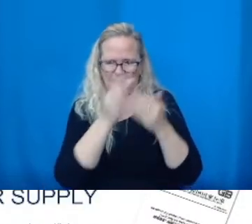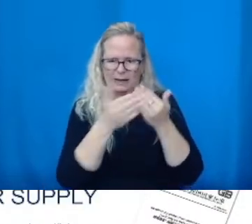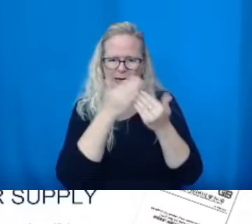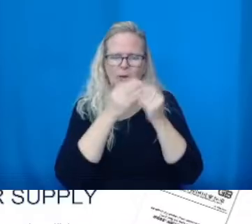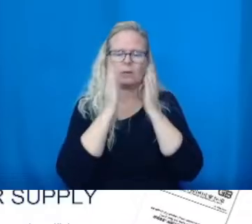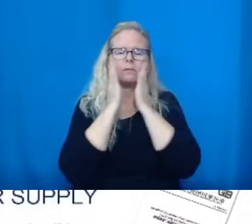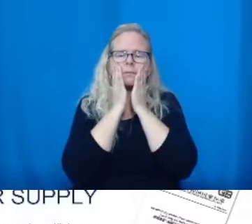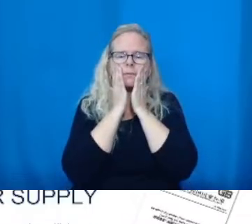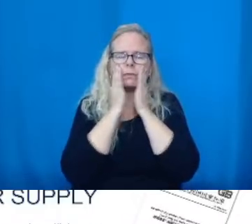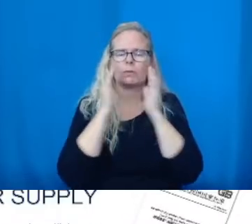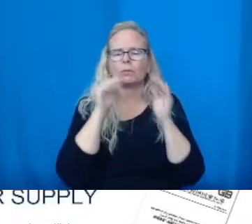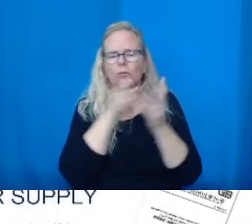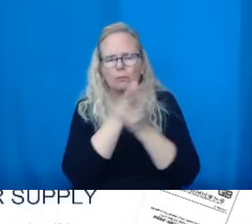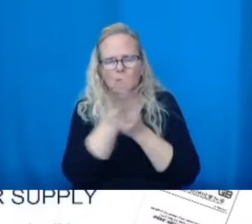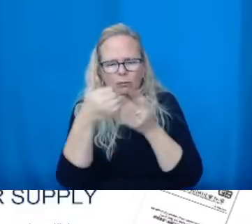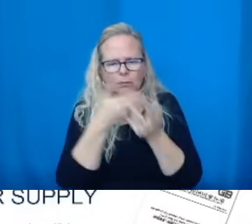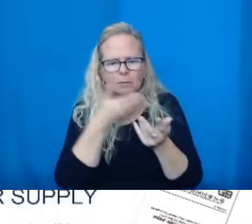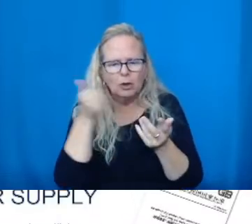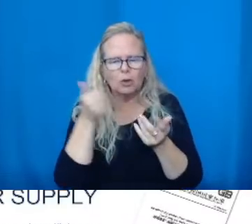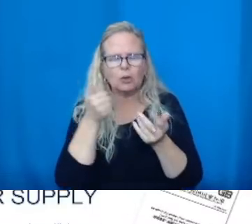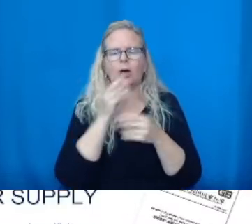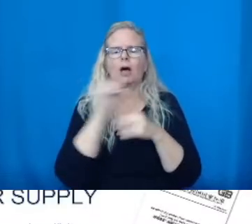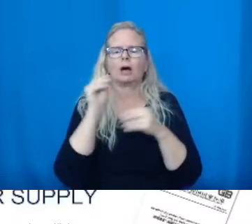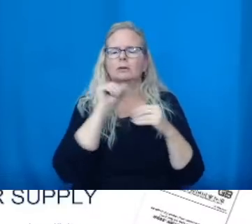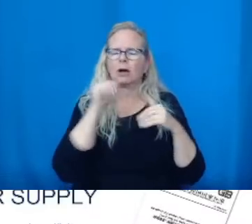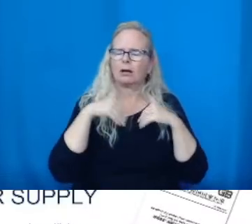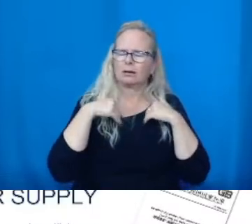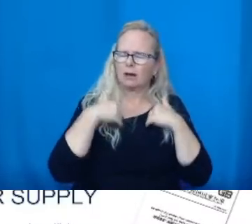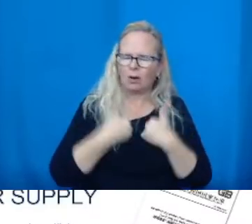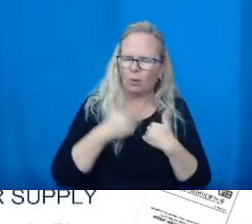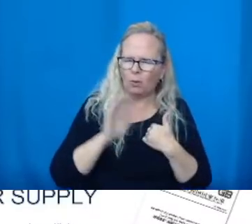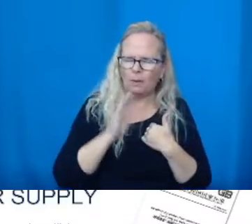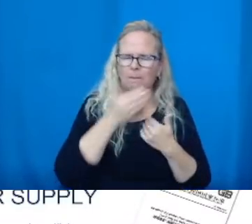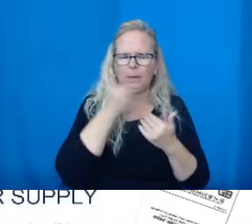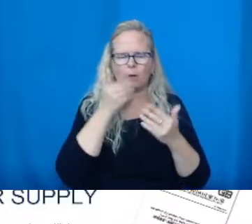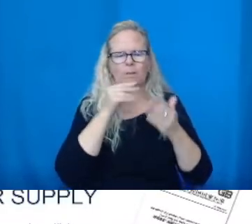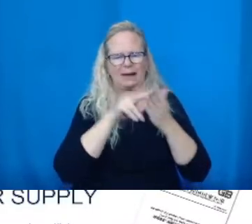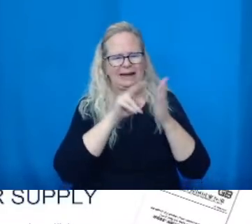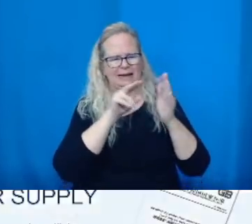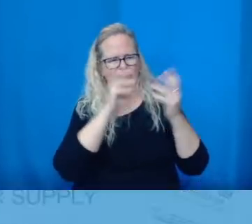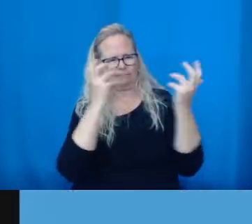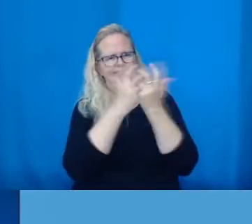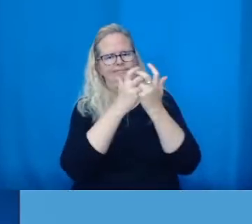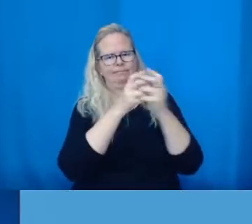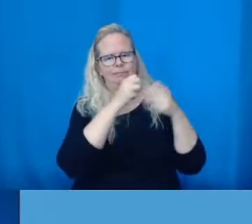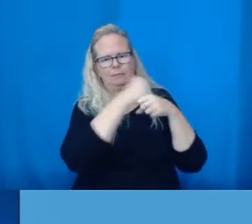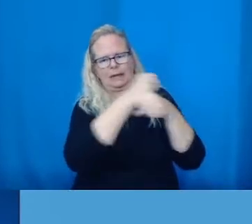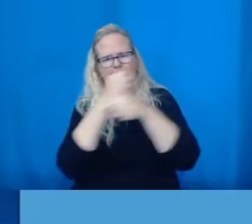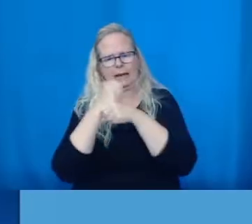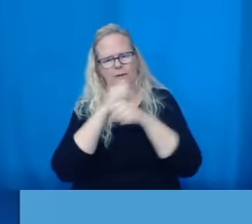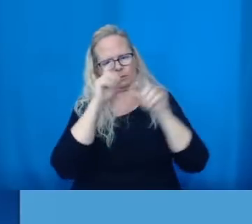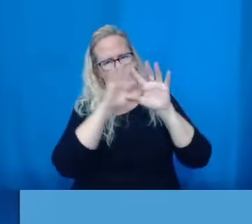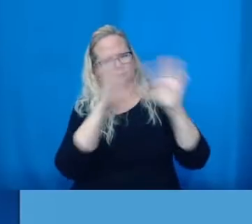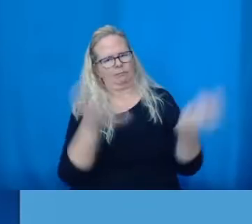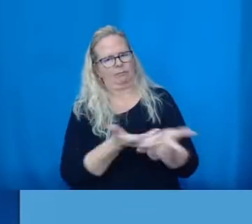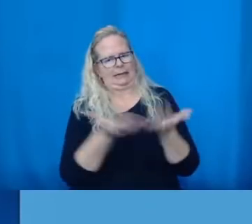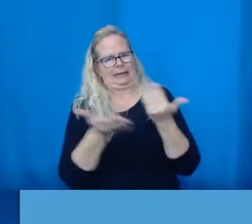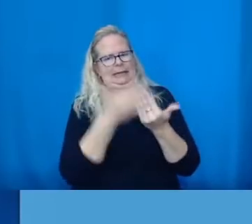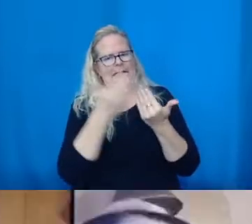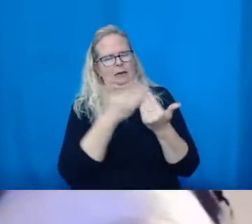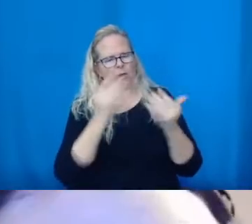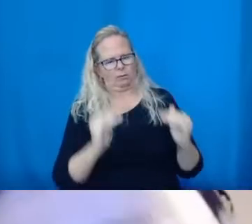products over the course of time that will improve overall health and safety. So that is what's coming up